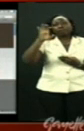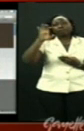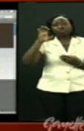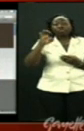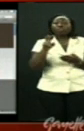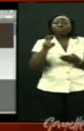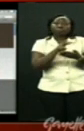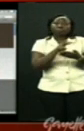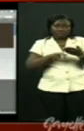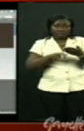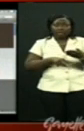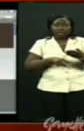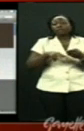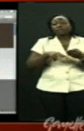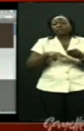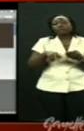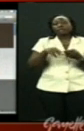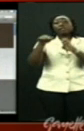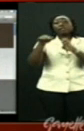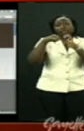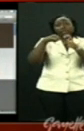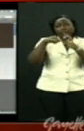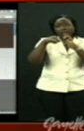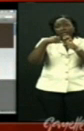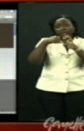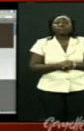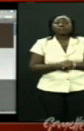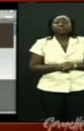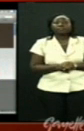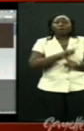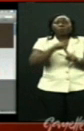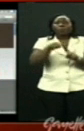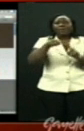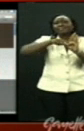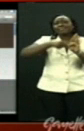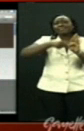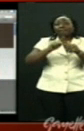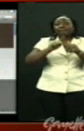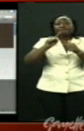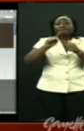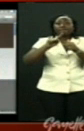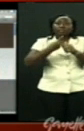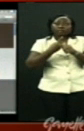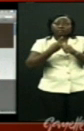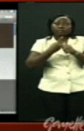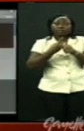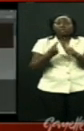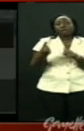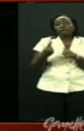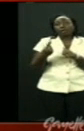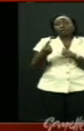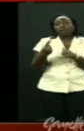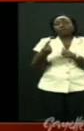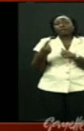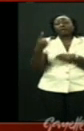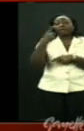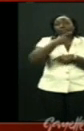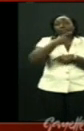the growth has been very, very good. When we started off, our first date of publishing was the 12th of